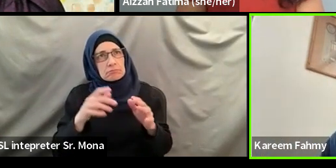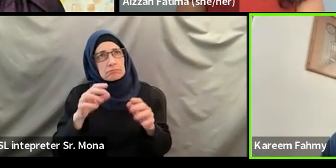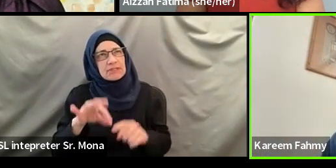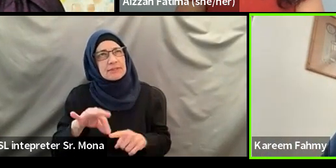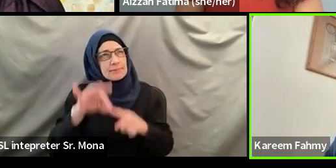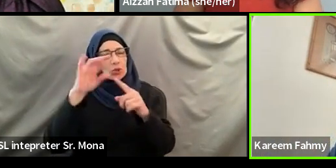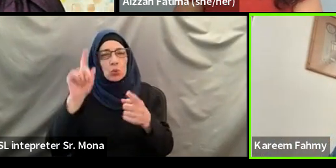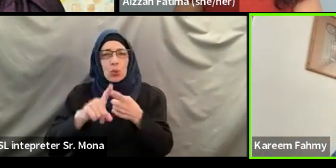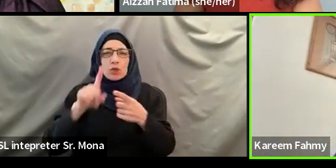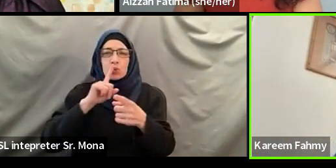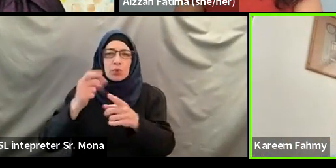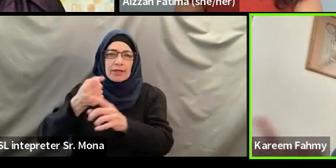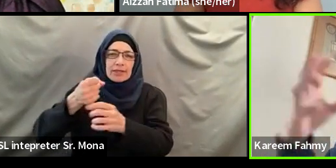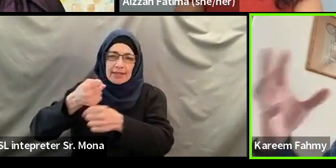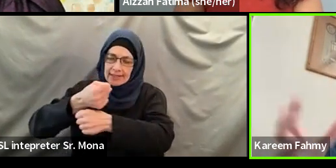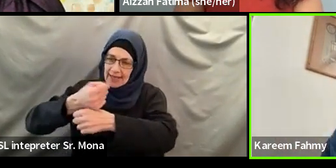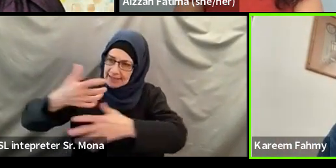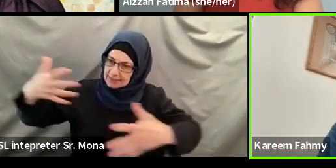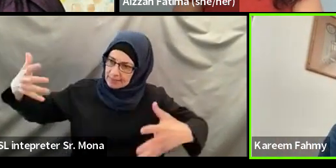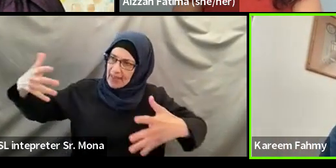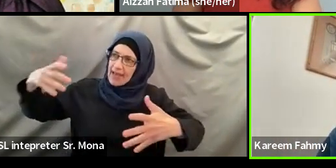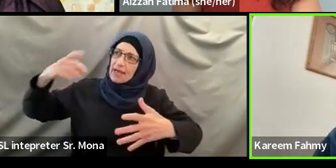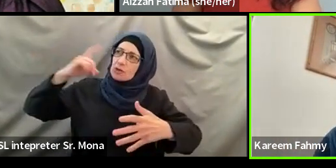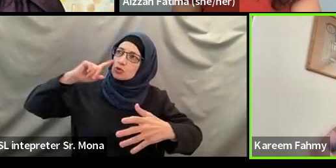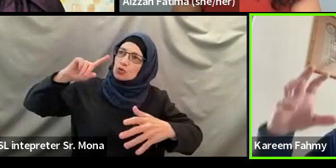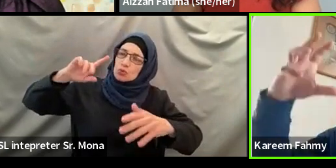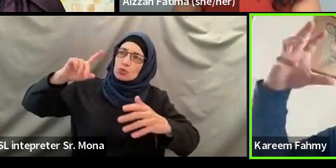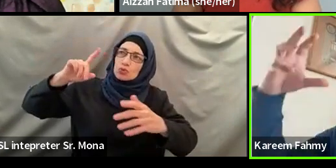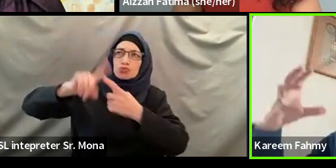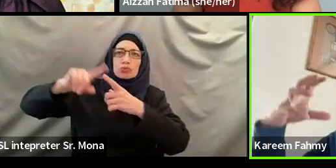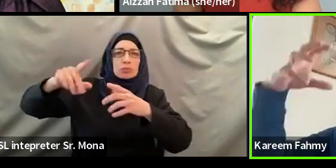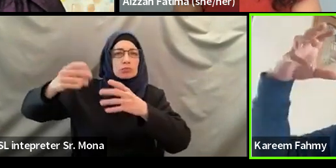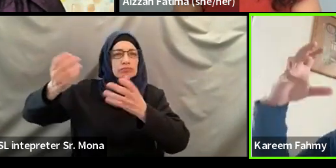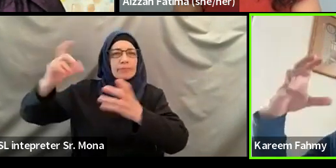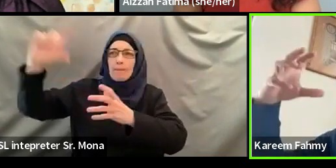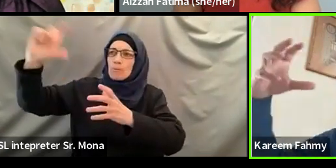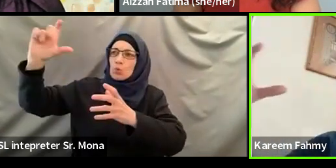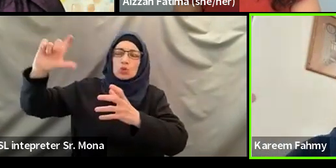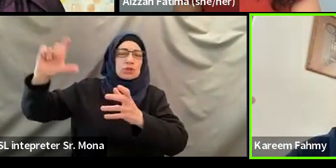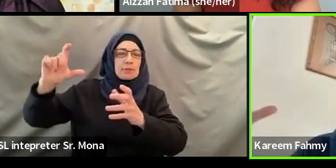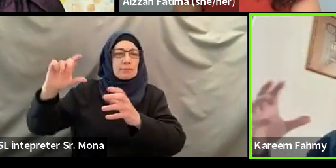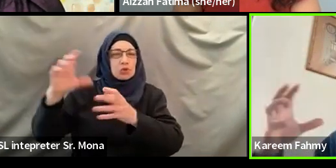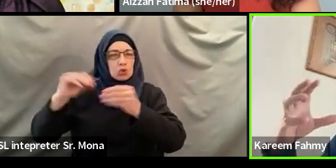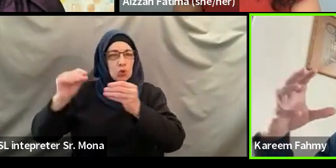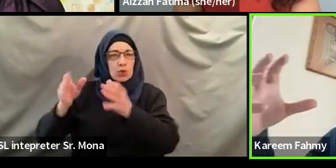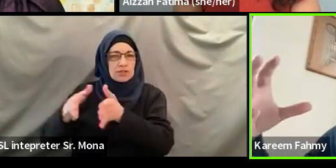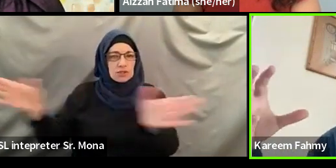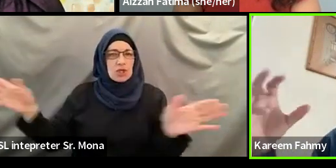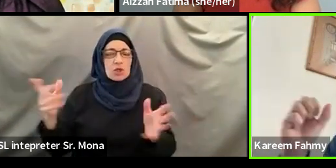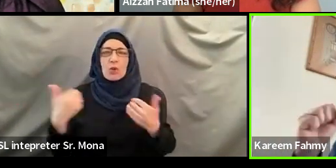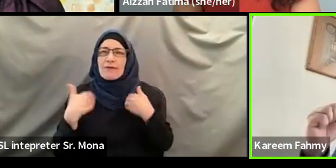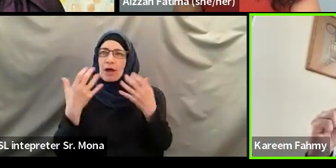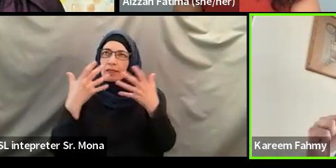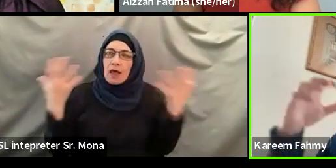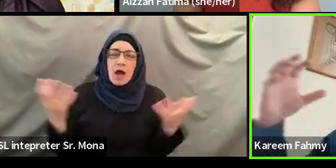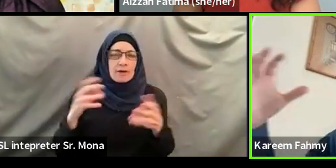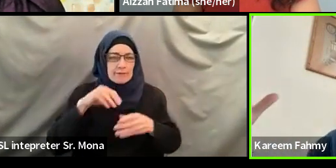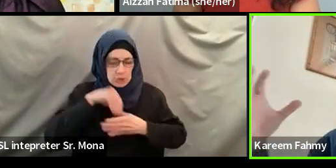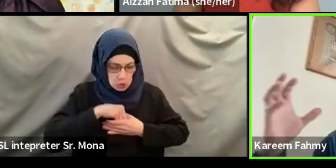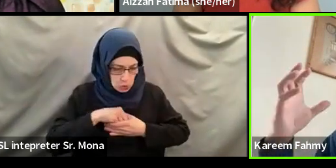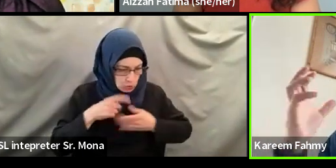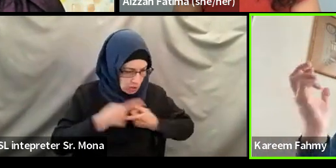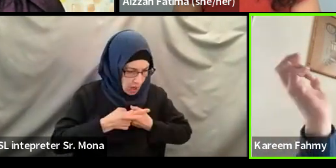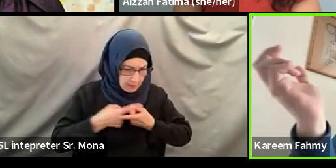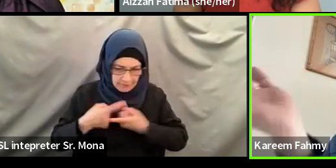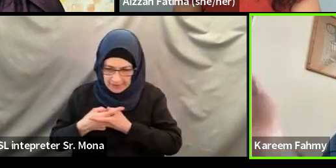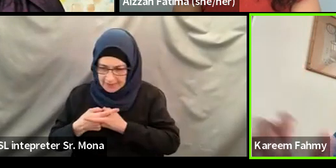sort of Muslim stories writ large, and we've already touched on that, there's a lot of like internal conflict and internal, you know, like debate as to like